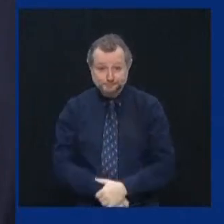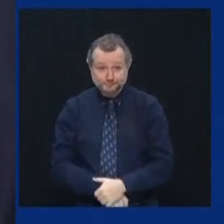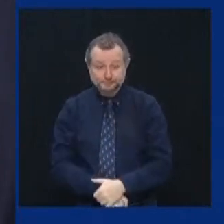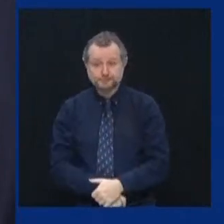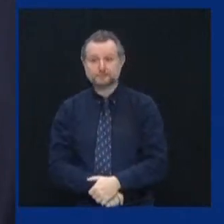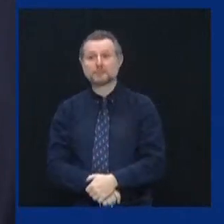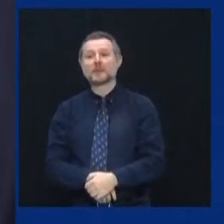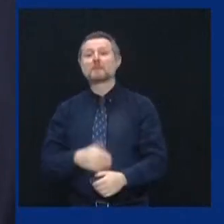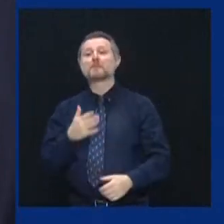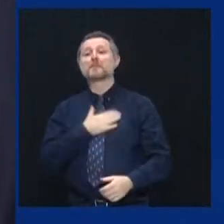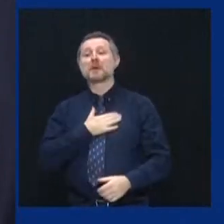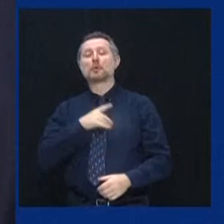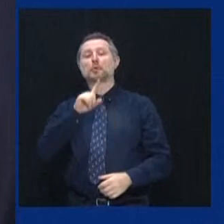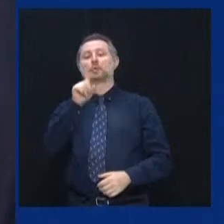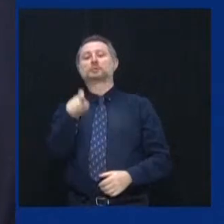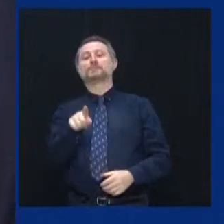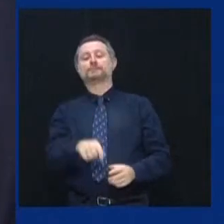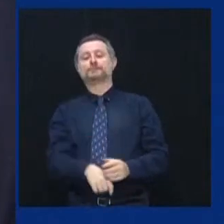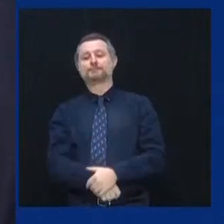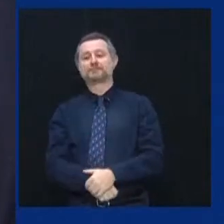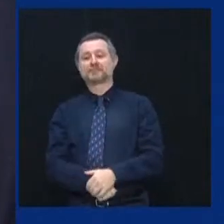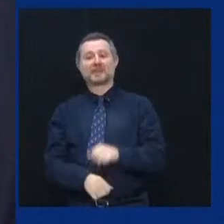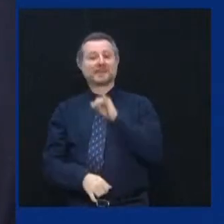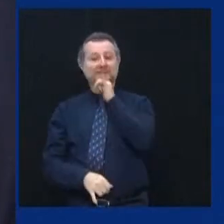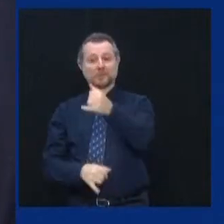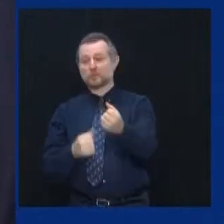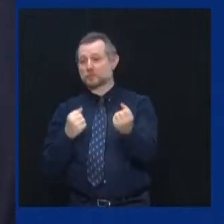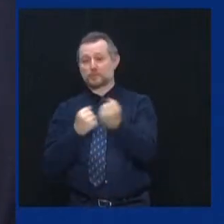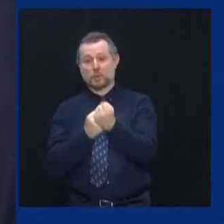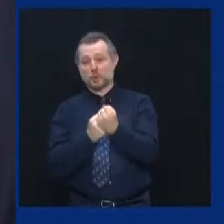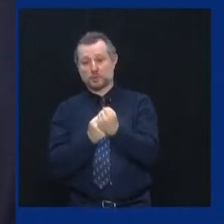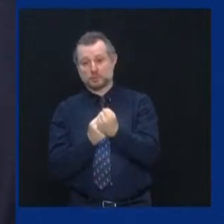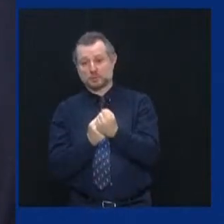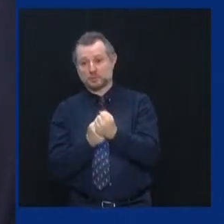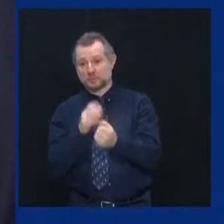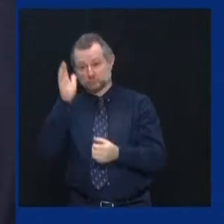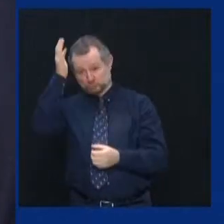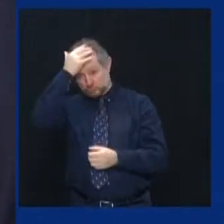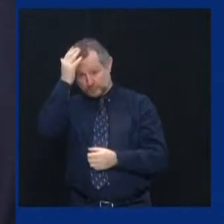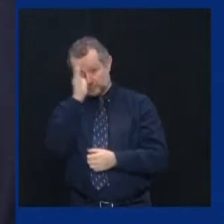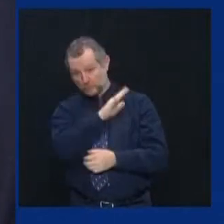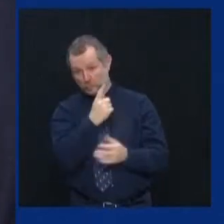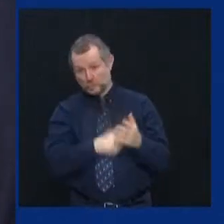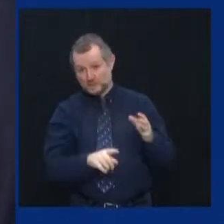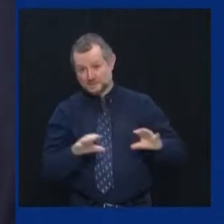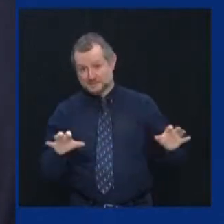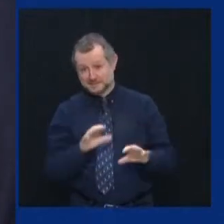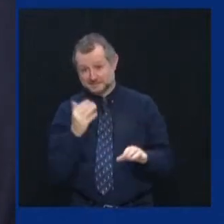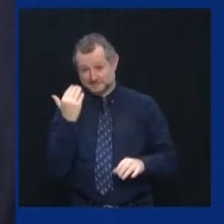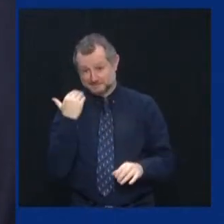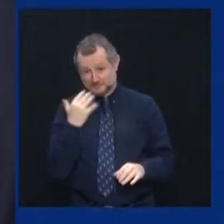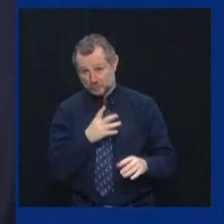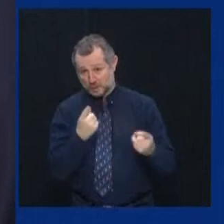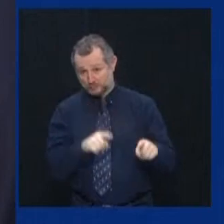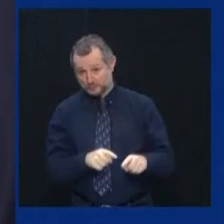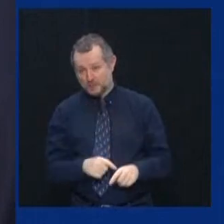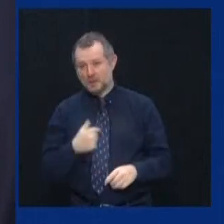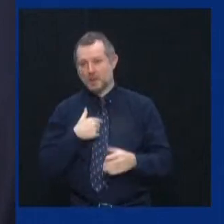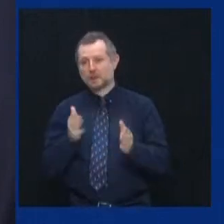is, if you don't support who he is and what he did and what happened, ask him to